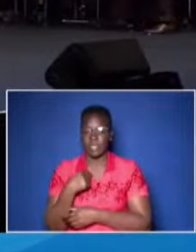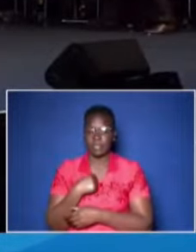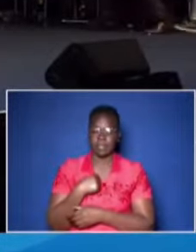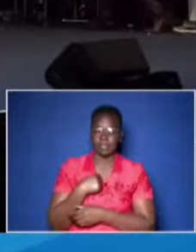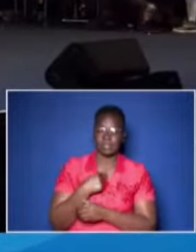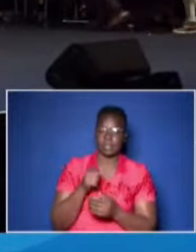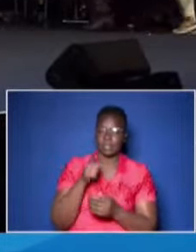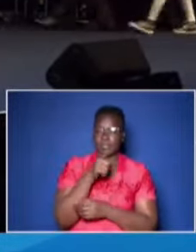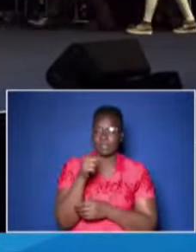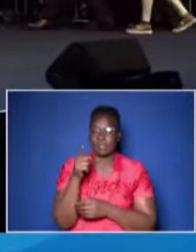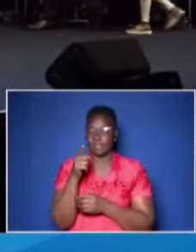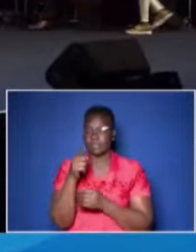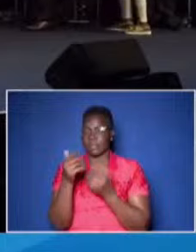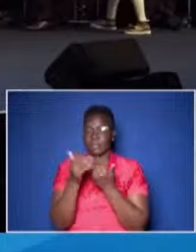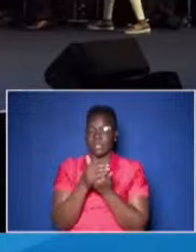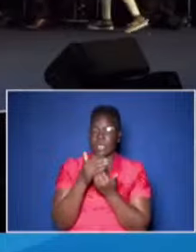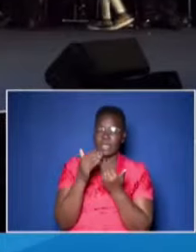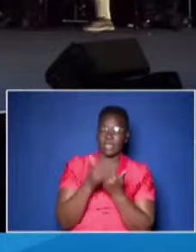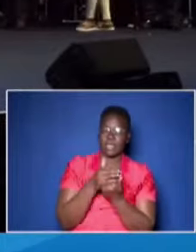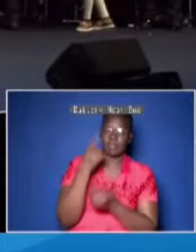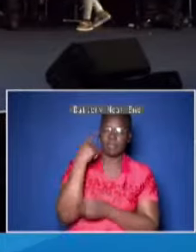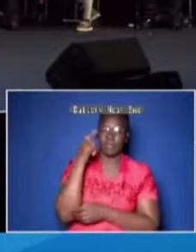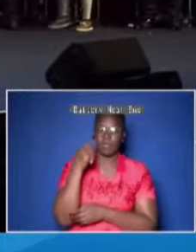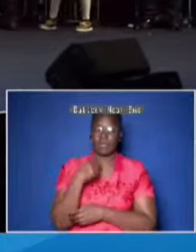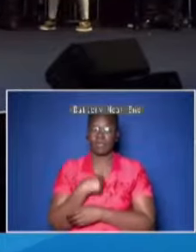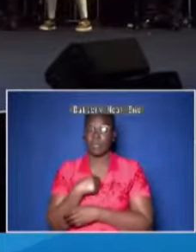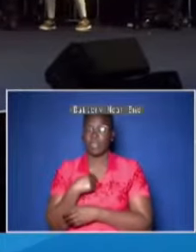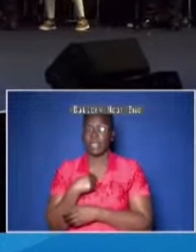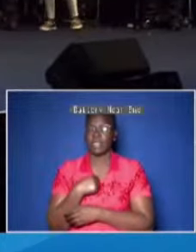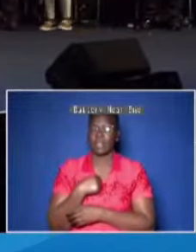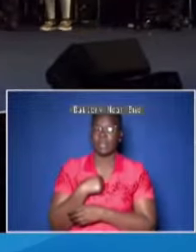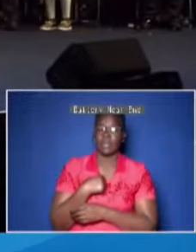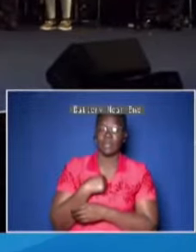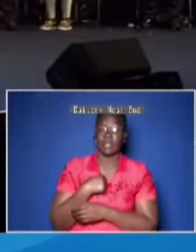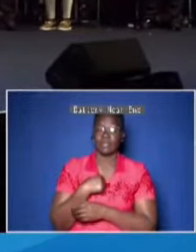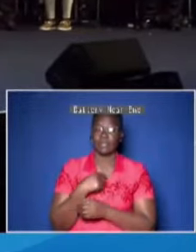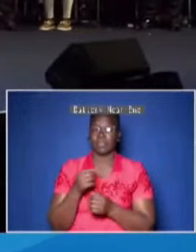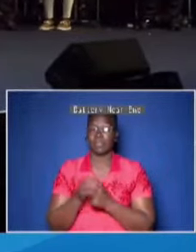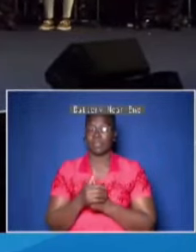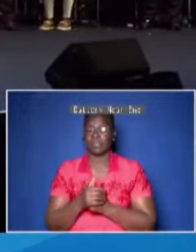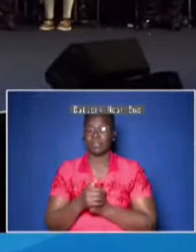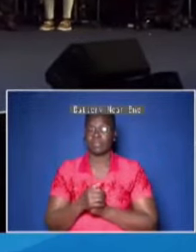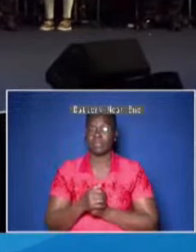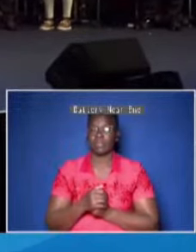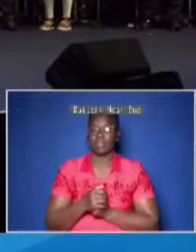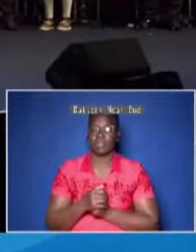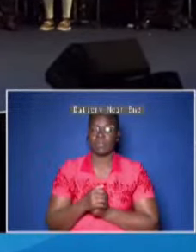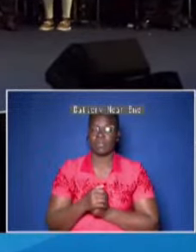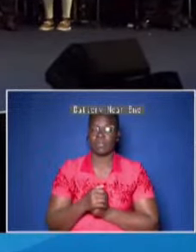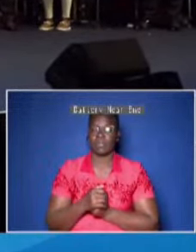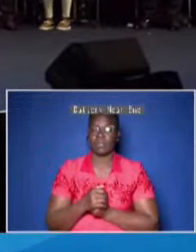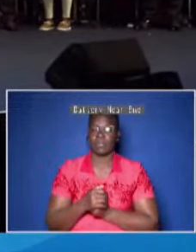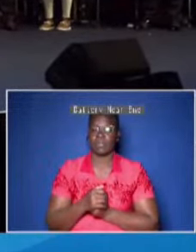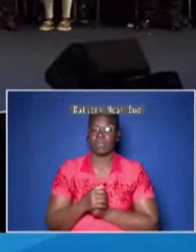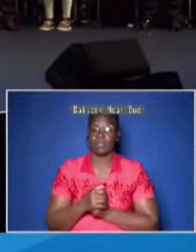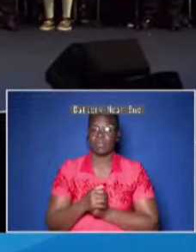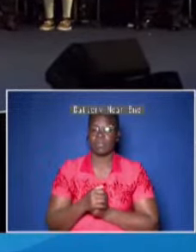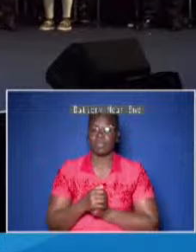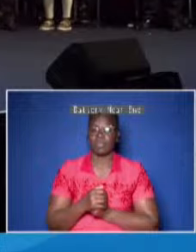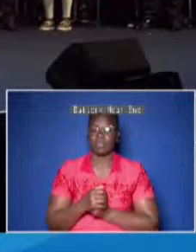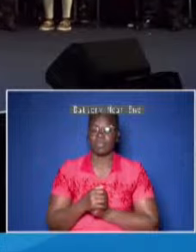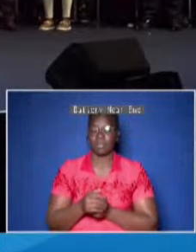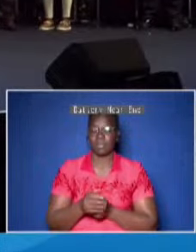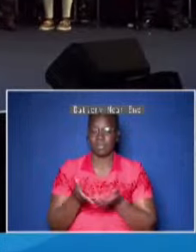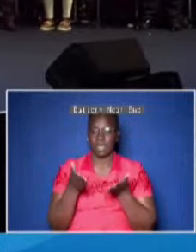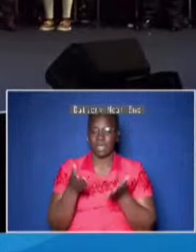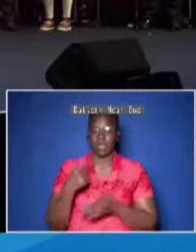me Jehovah Gyra I understand that some of the officials want